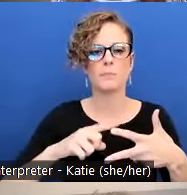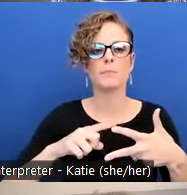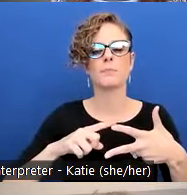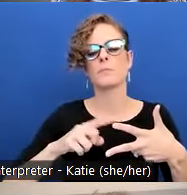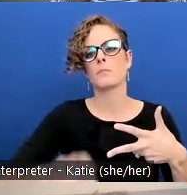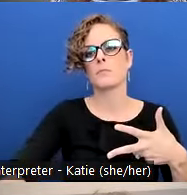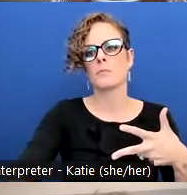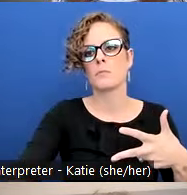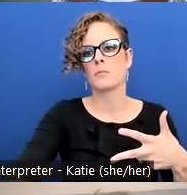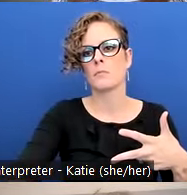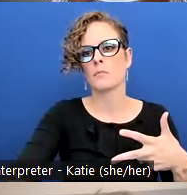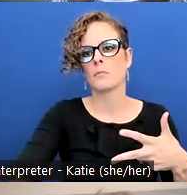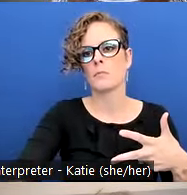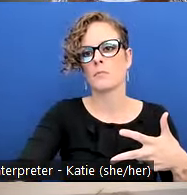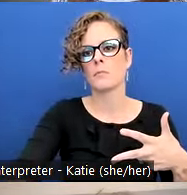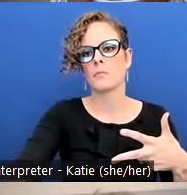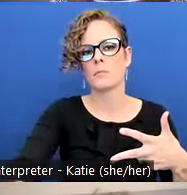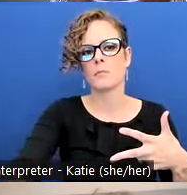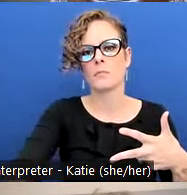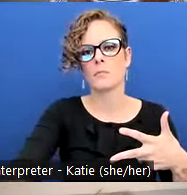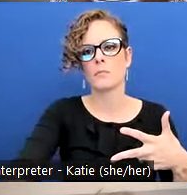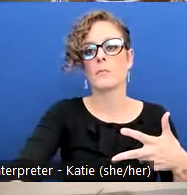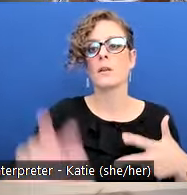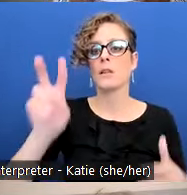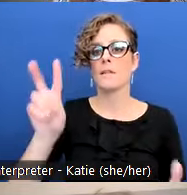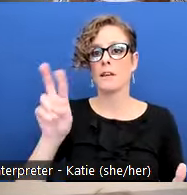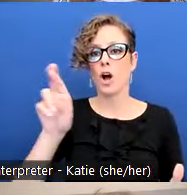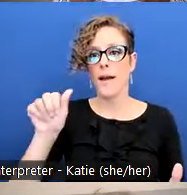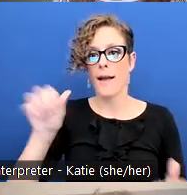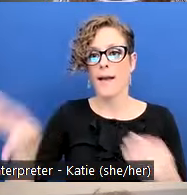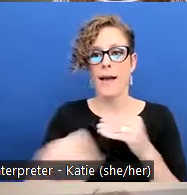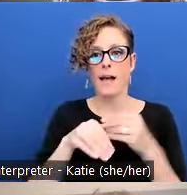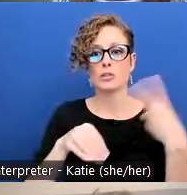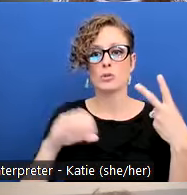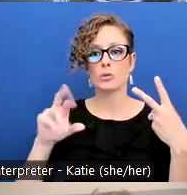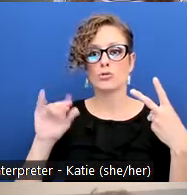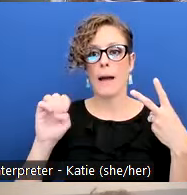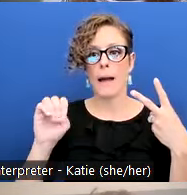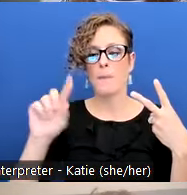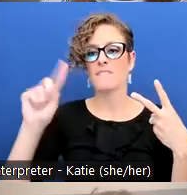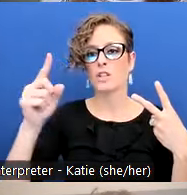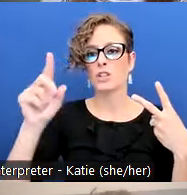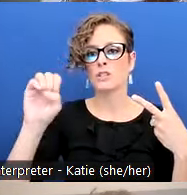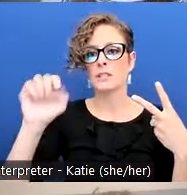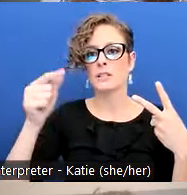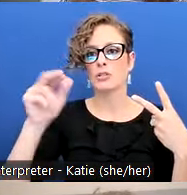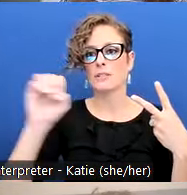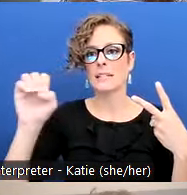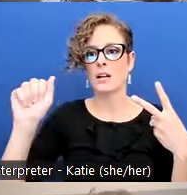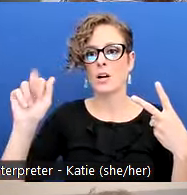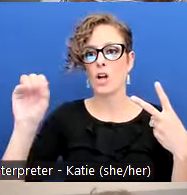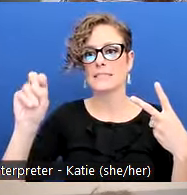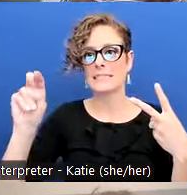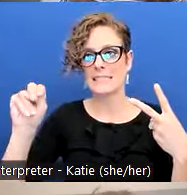two new crimes to the VRA, and those are first degree arson and criminal invasion of privacy. And then